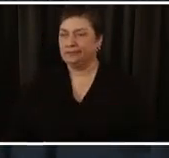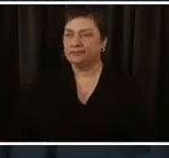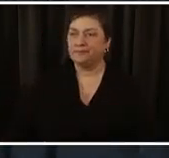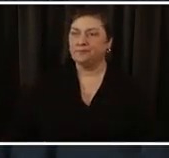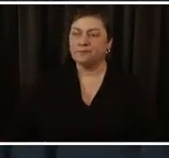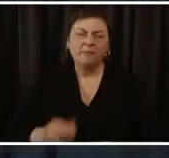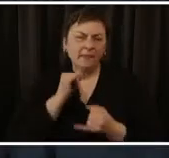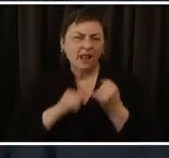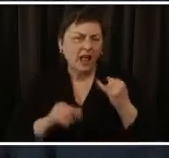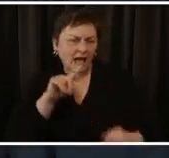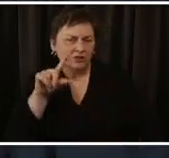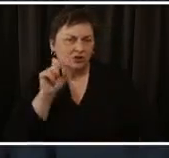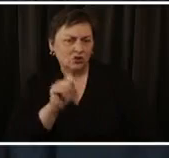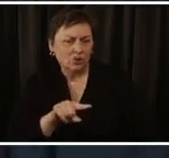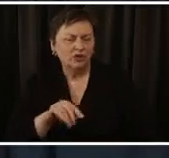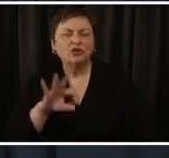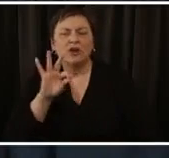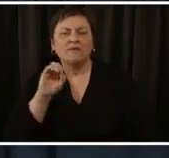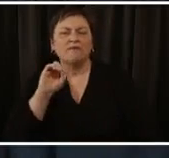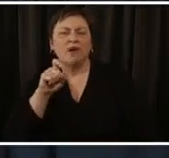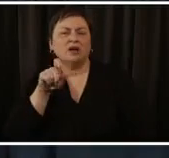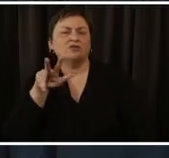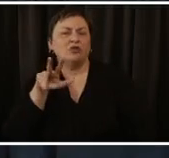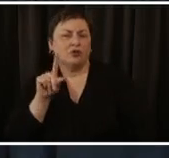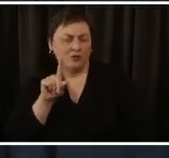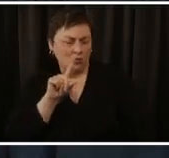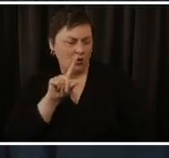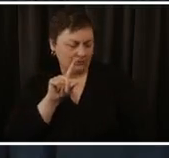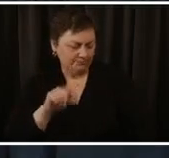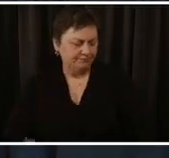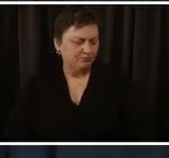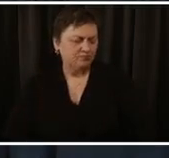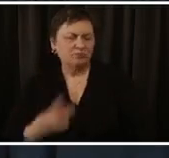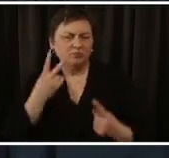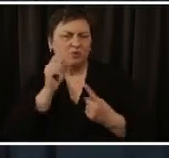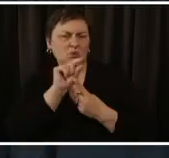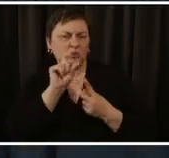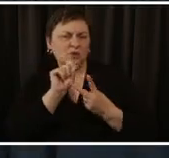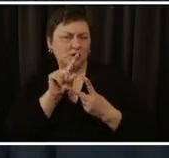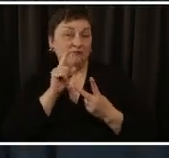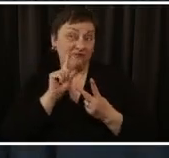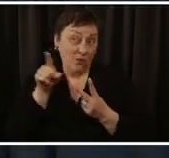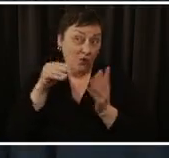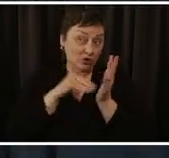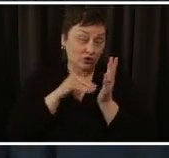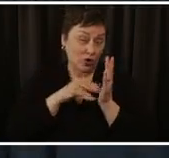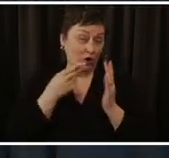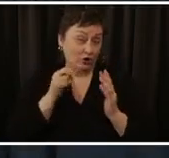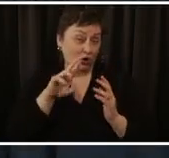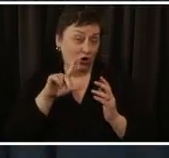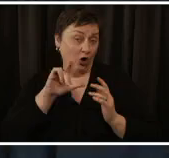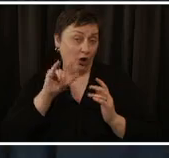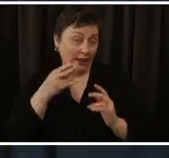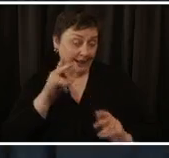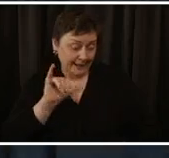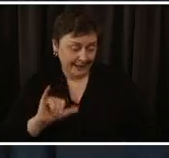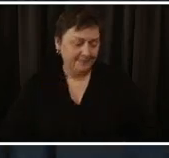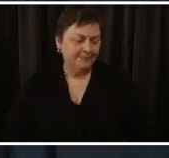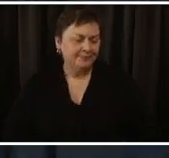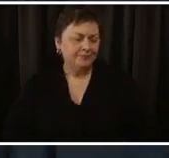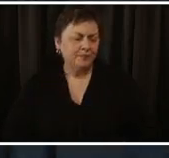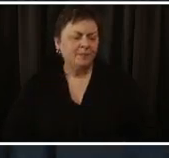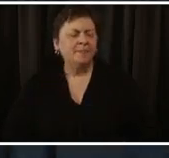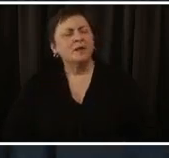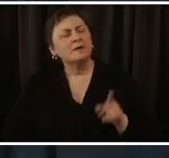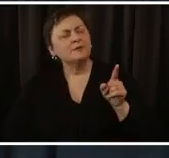Hey there, this is Gabrielle from Fox 31. Just two quick questions, both are for Dr. Herlihy. When it comes to the